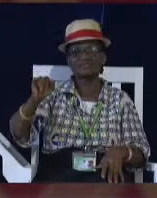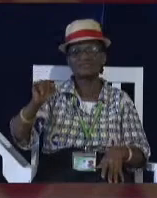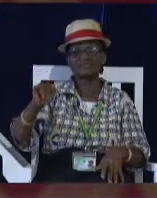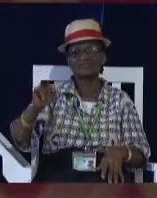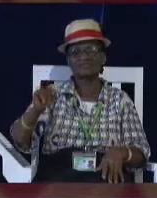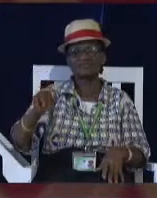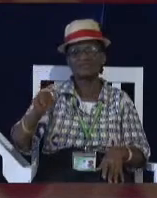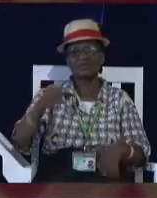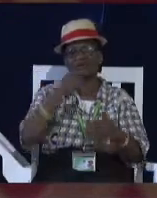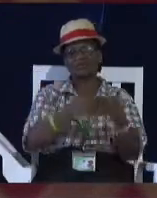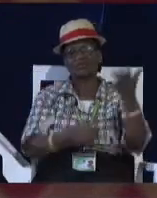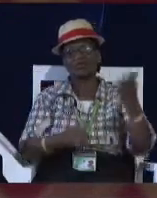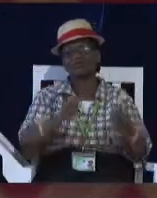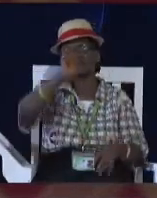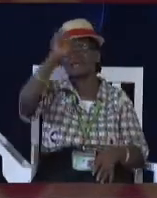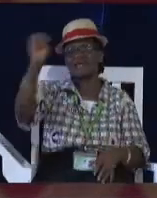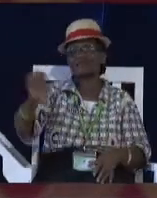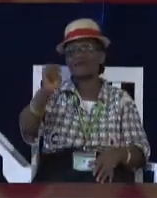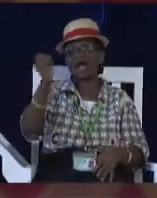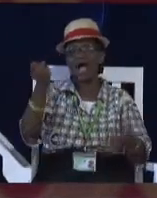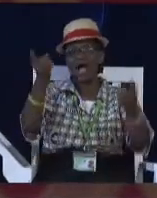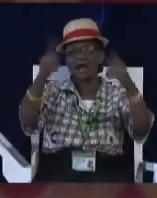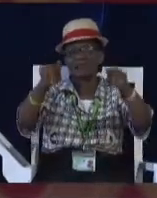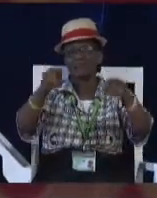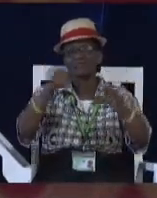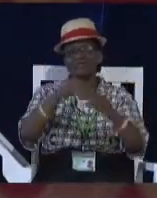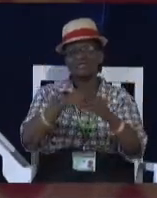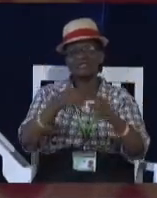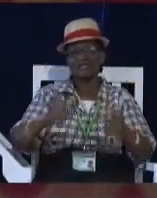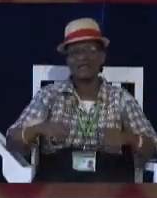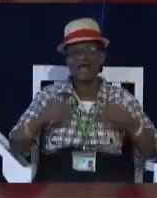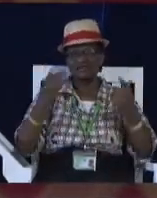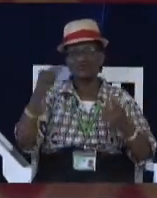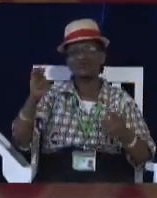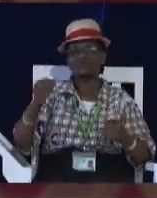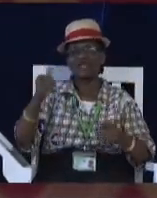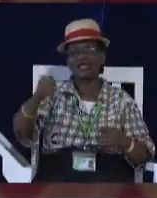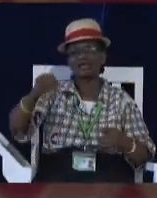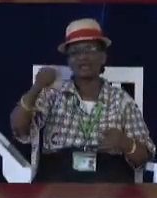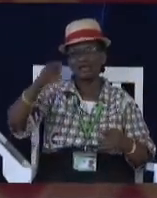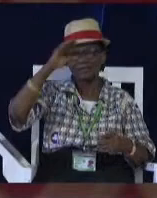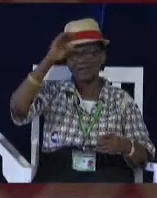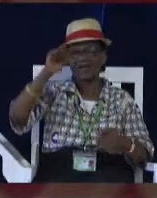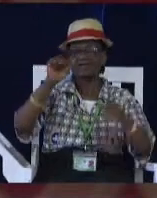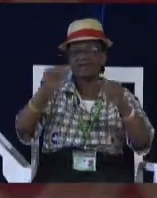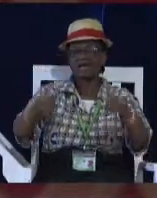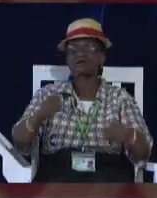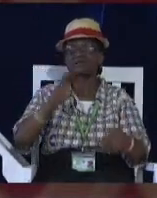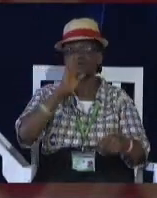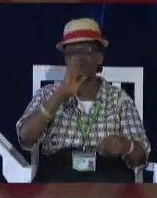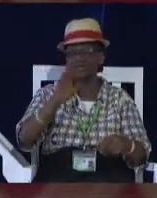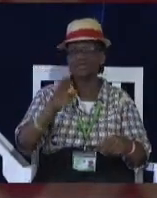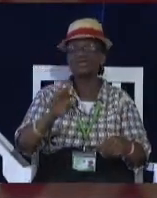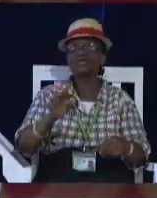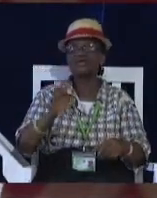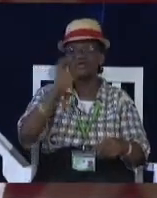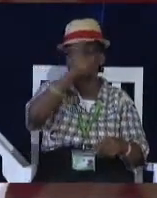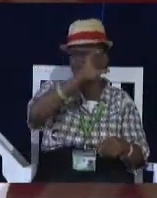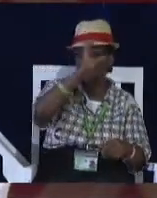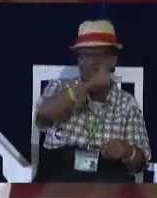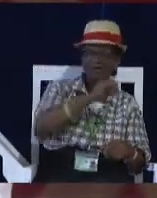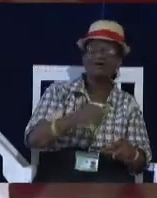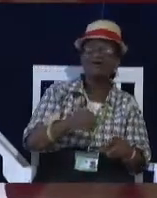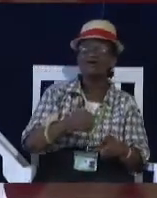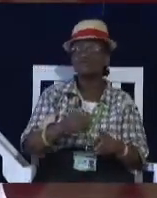So whatever is happening in the life of any man can be traced either to curses or